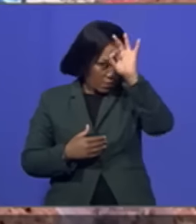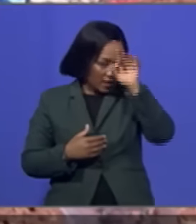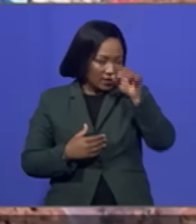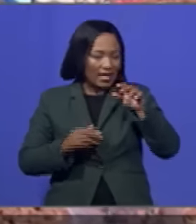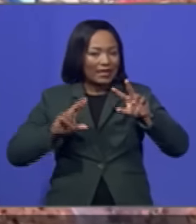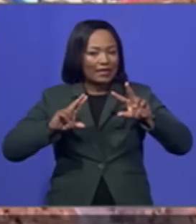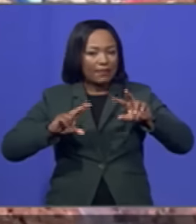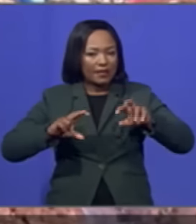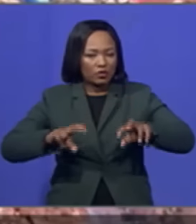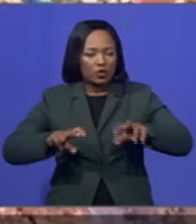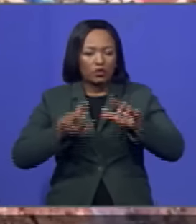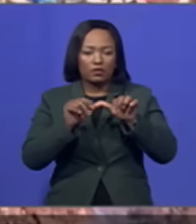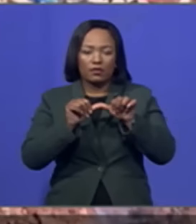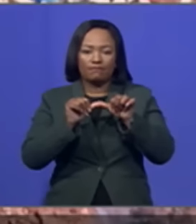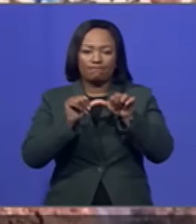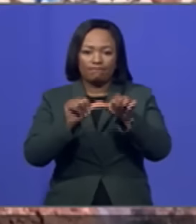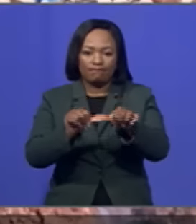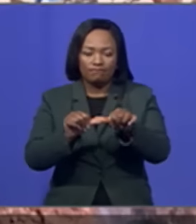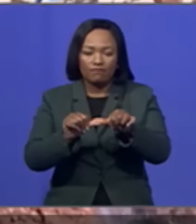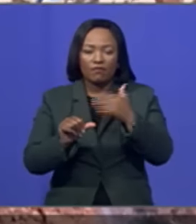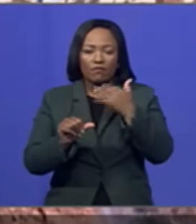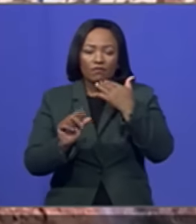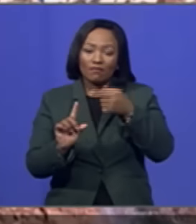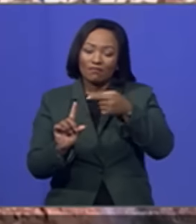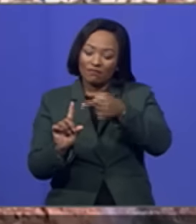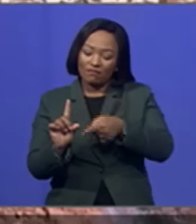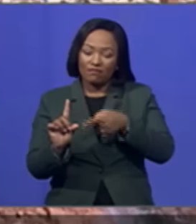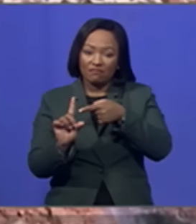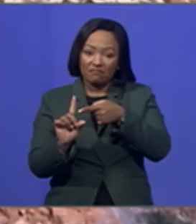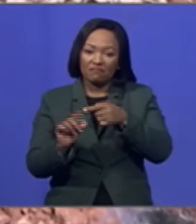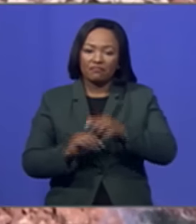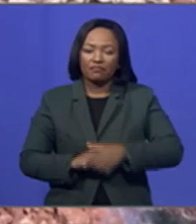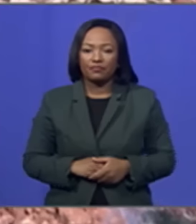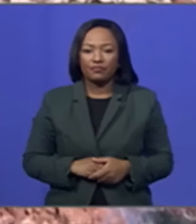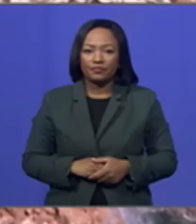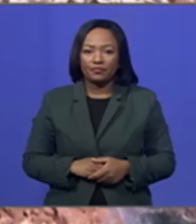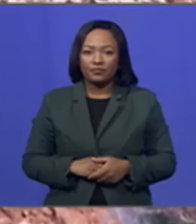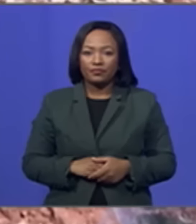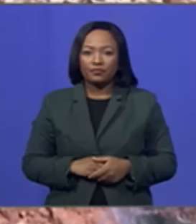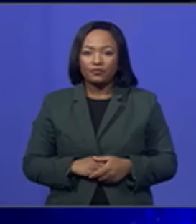polao ya ga Letsie. Ke Tebogo Phakedi wa dikgang tsa SABC mo Potchefstroom.